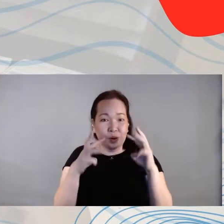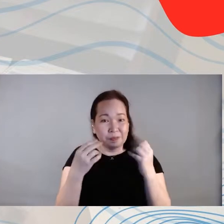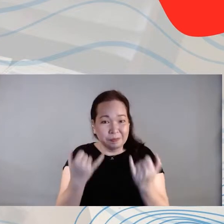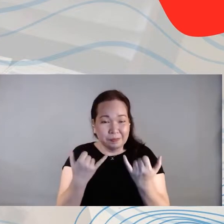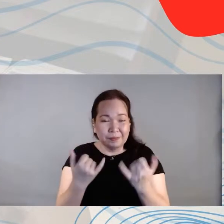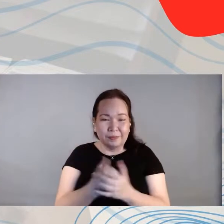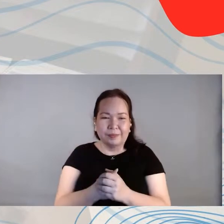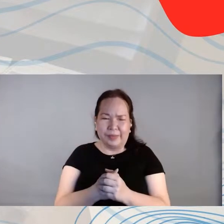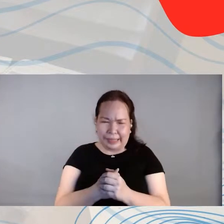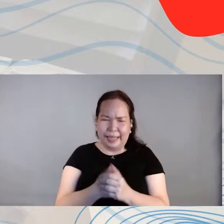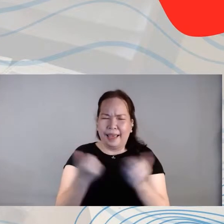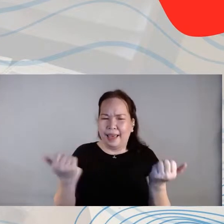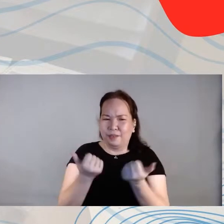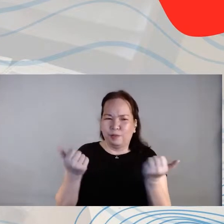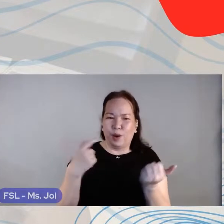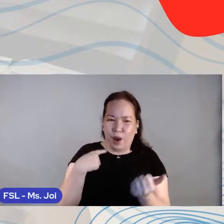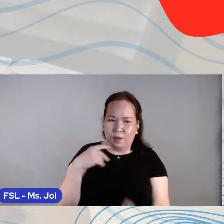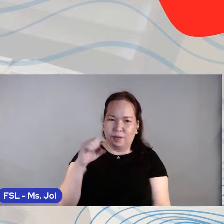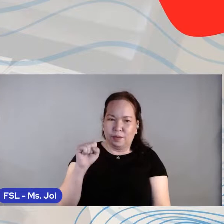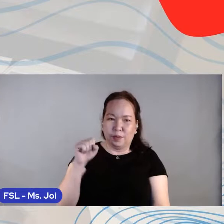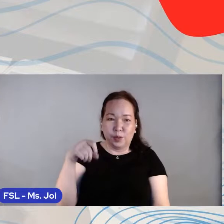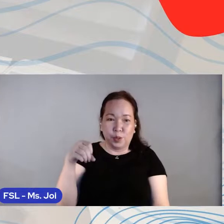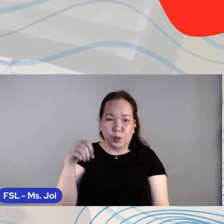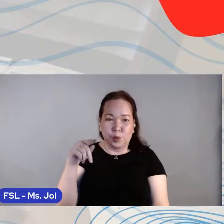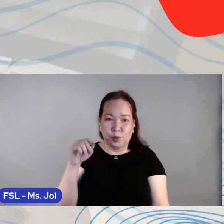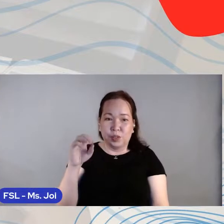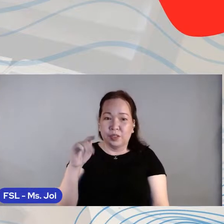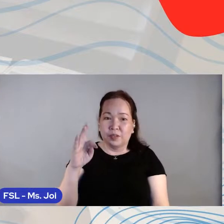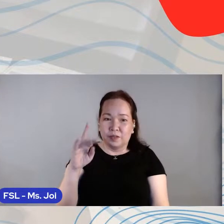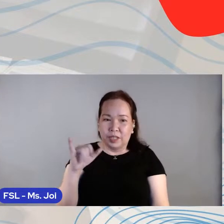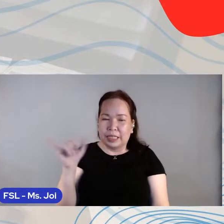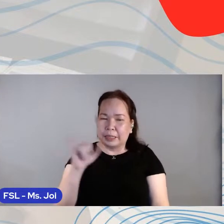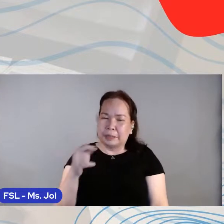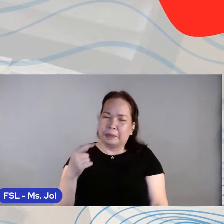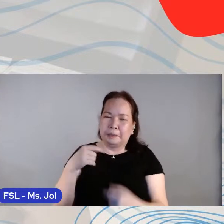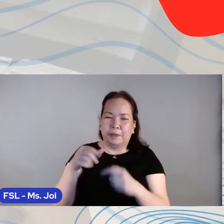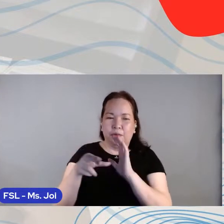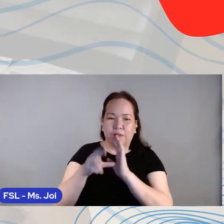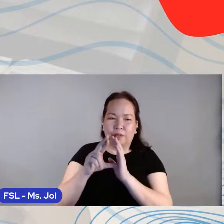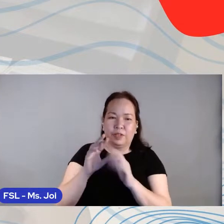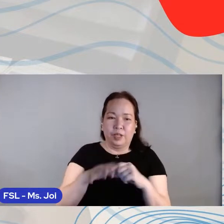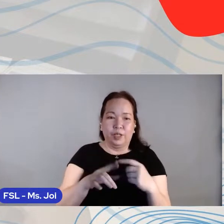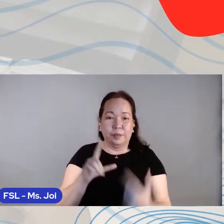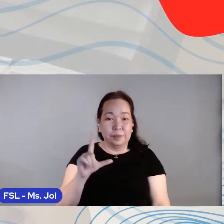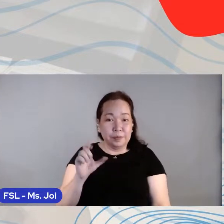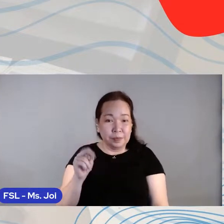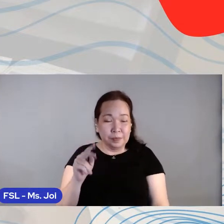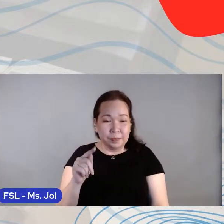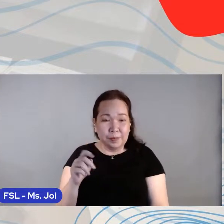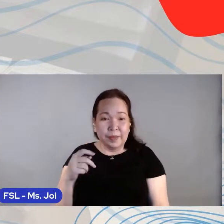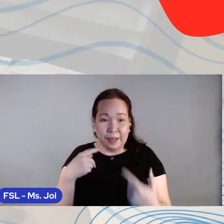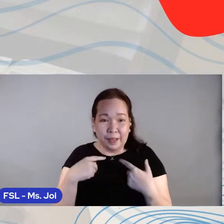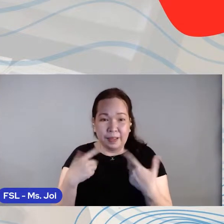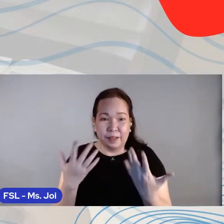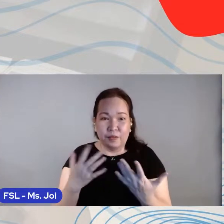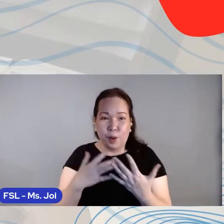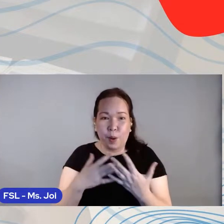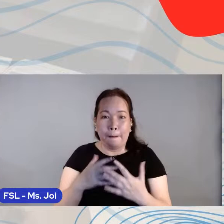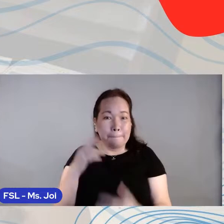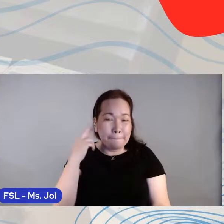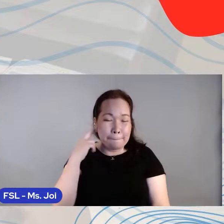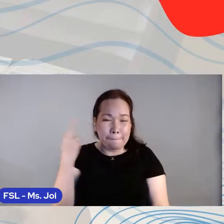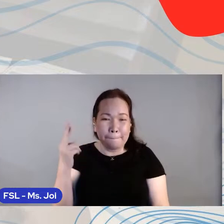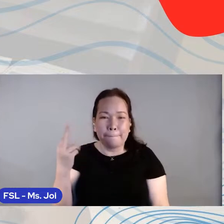is available on Spotify as well as our previous episodes. Lente also has its radio show for persons